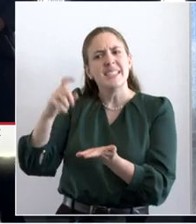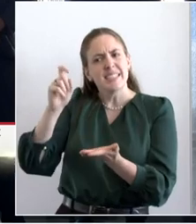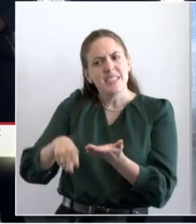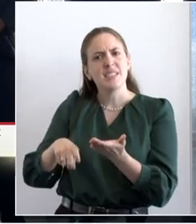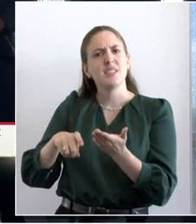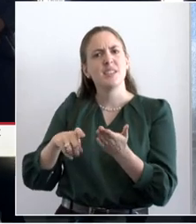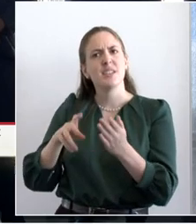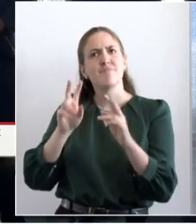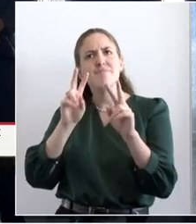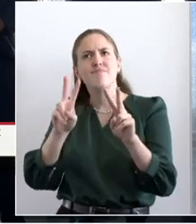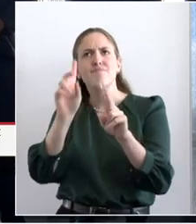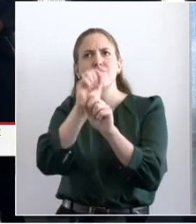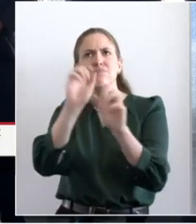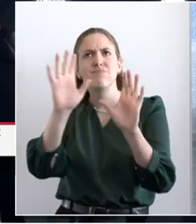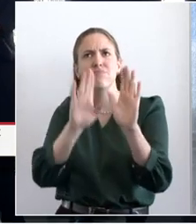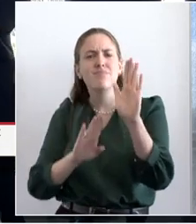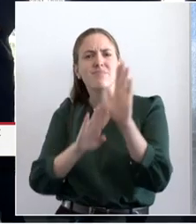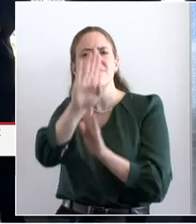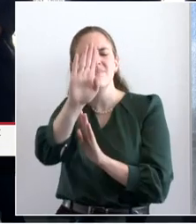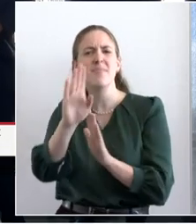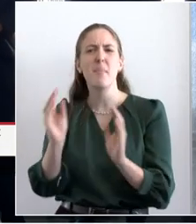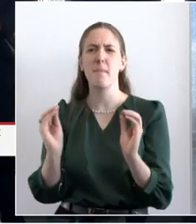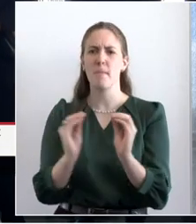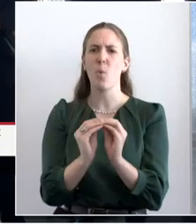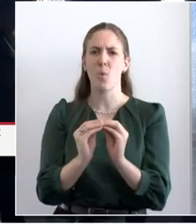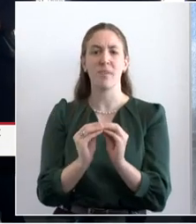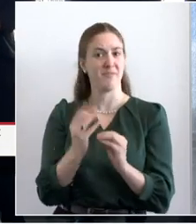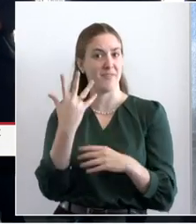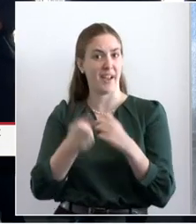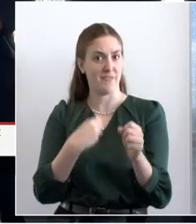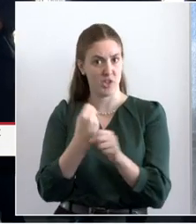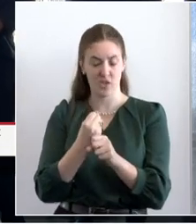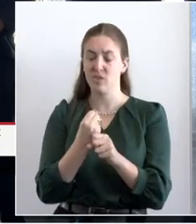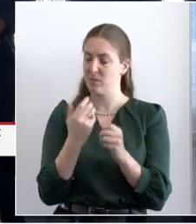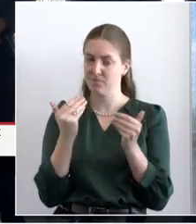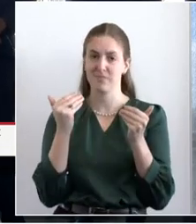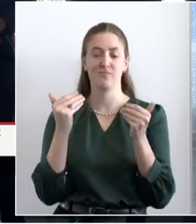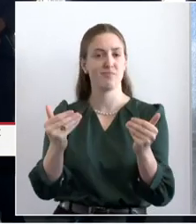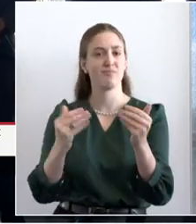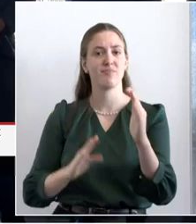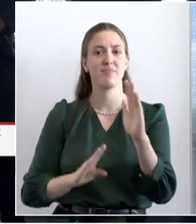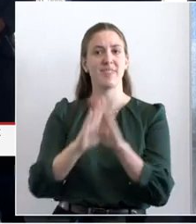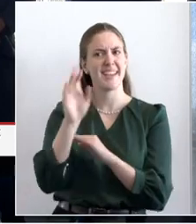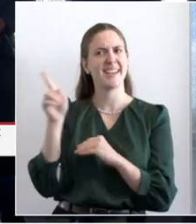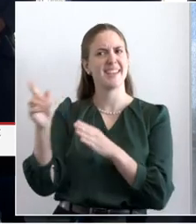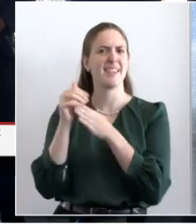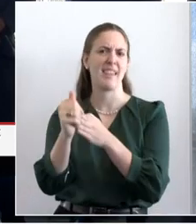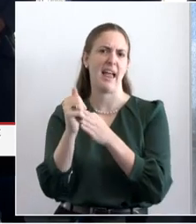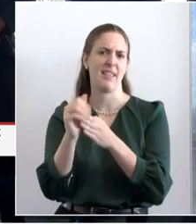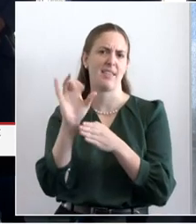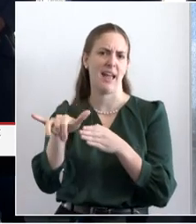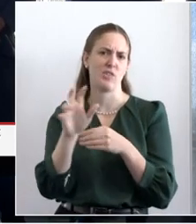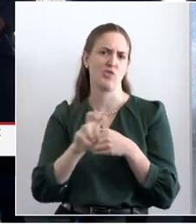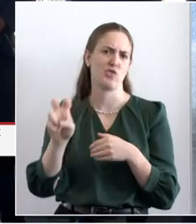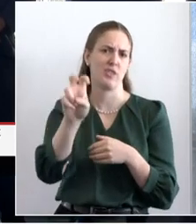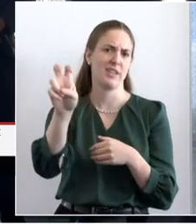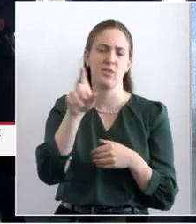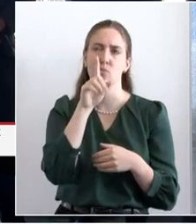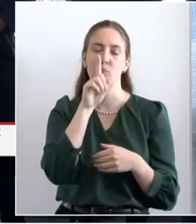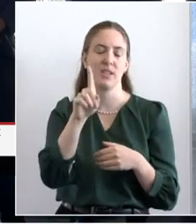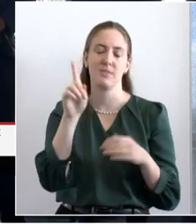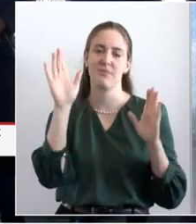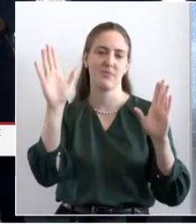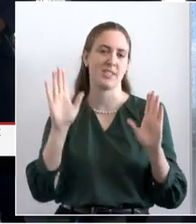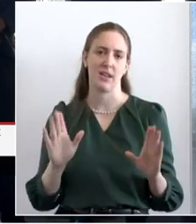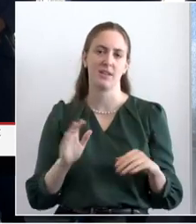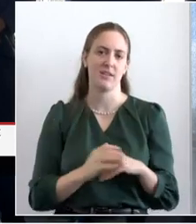our mission. And we've been on that journey together for the last 5 years, and he has led the authority in that journey. And it has been fantastic.